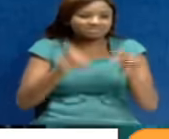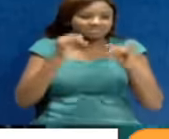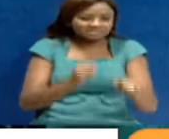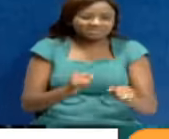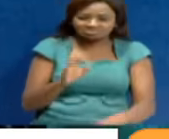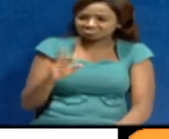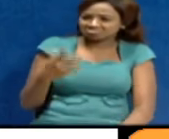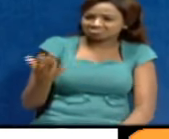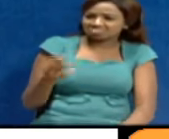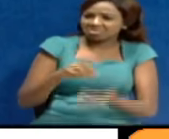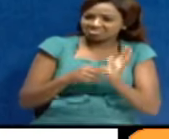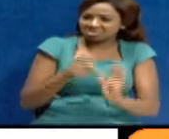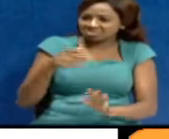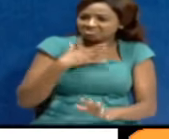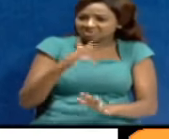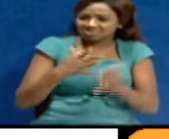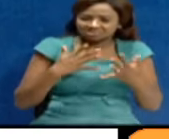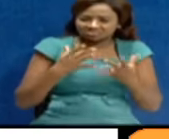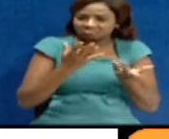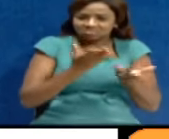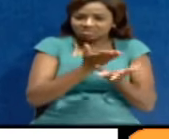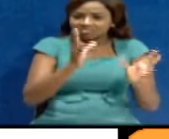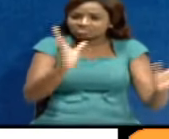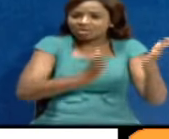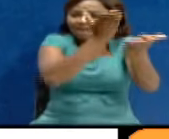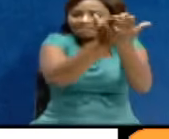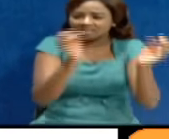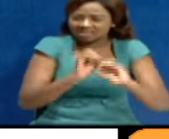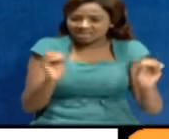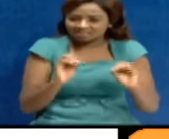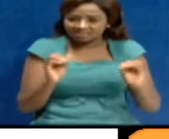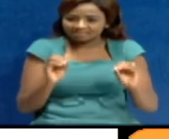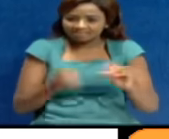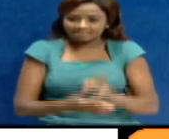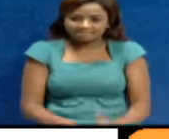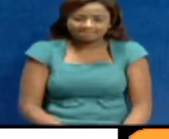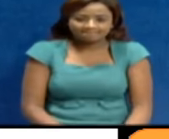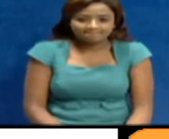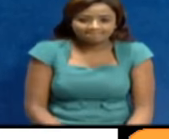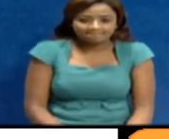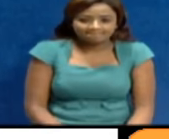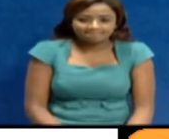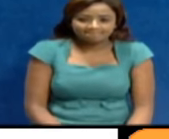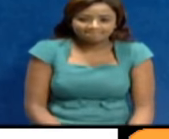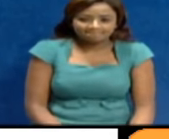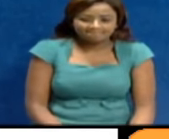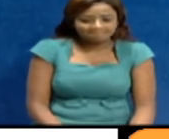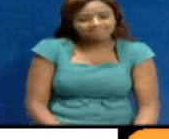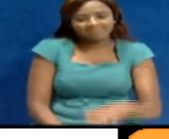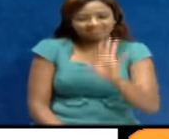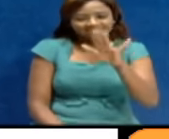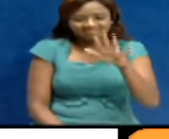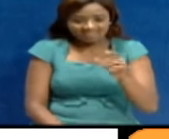sounds like you're not giving room for an appeal. For you, that doesn't sound like something you would recommend if your client was the executive this evening. They can